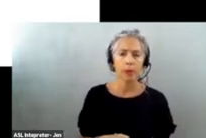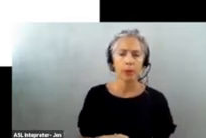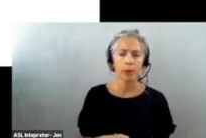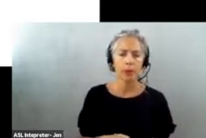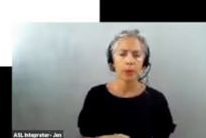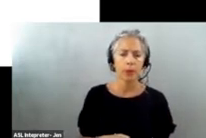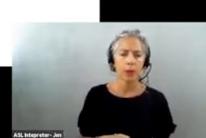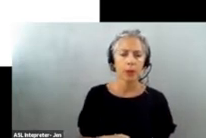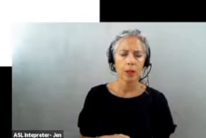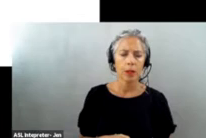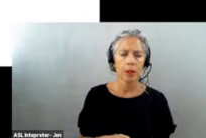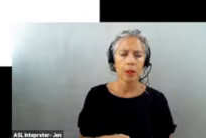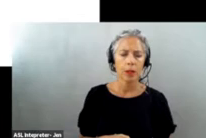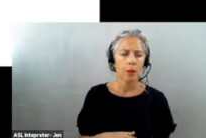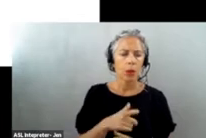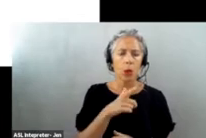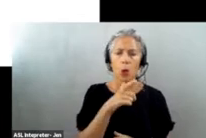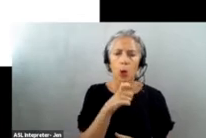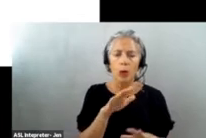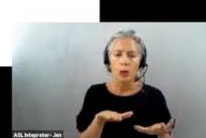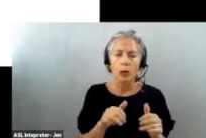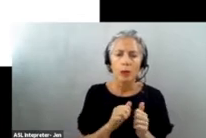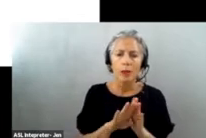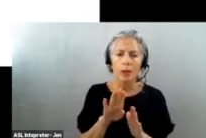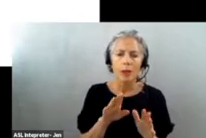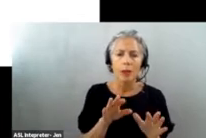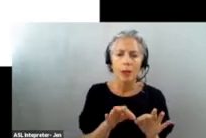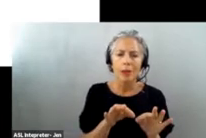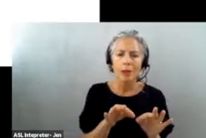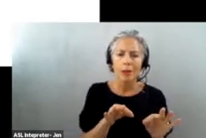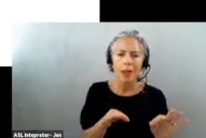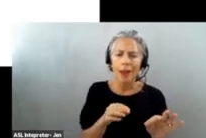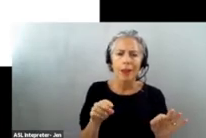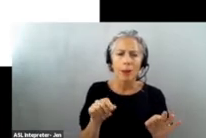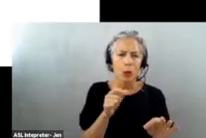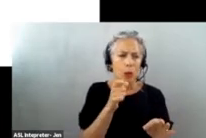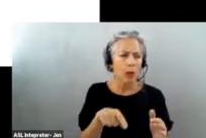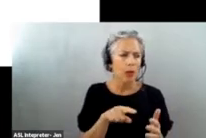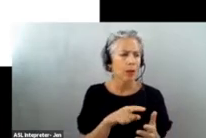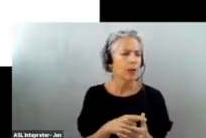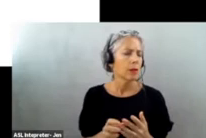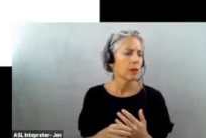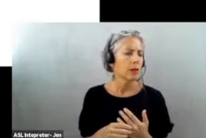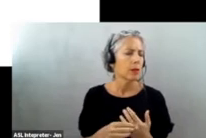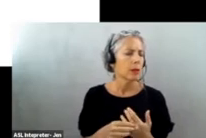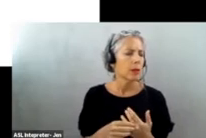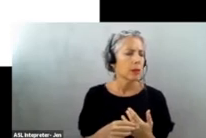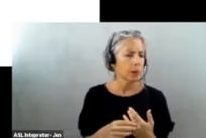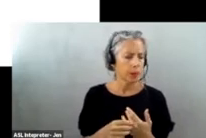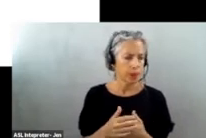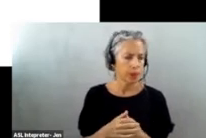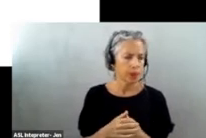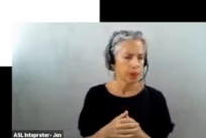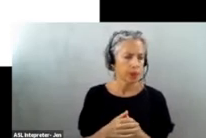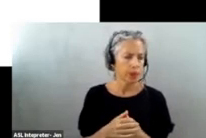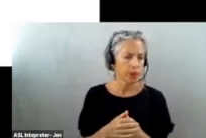few slides here. Who are then children with developmental delay and disability? Then you thought you could go to the